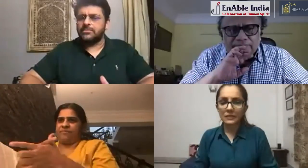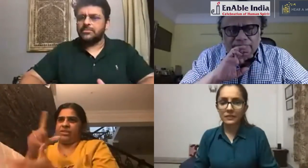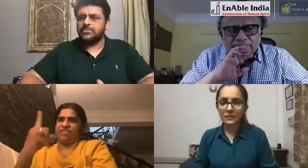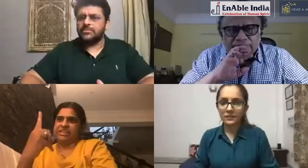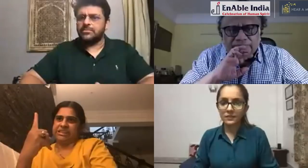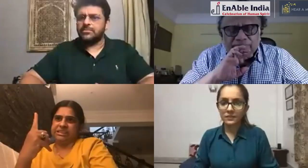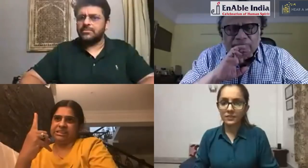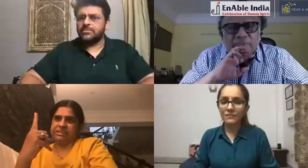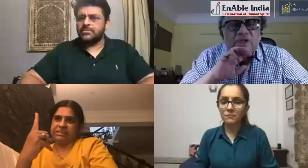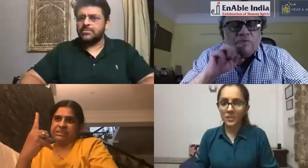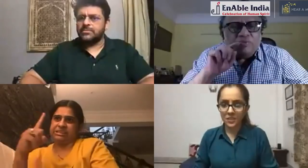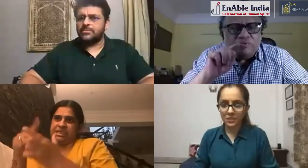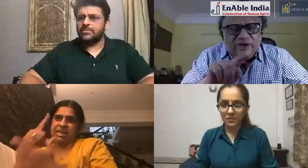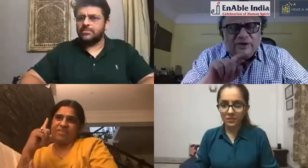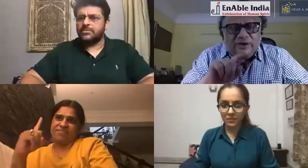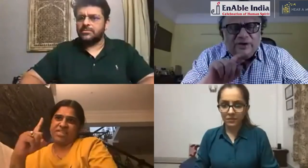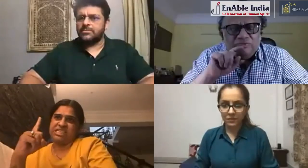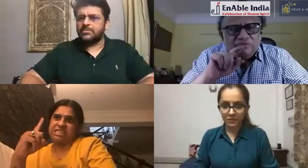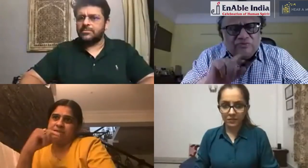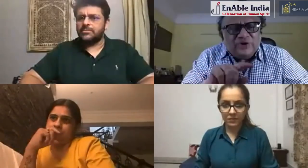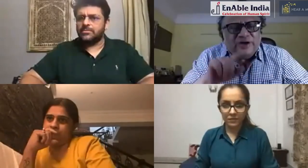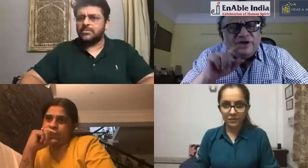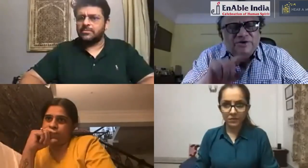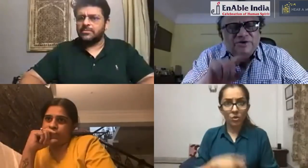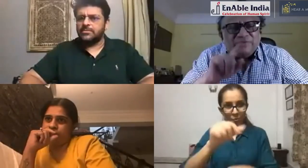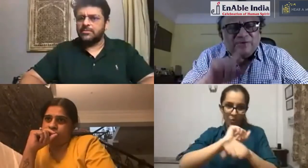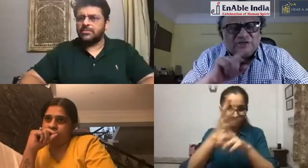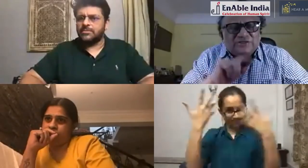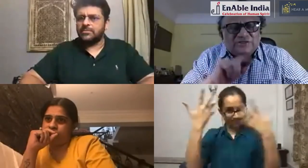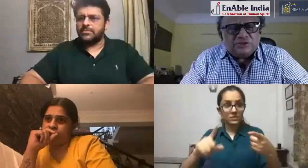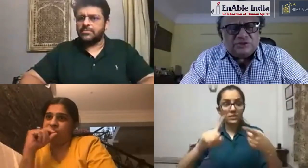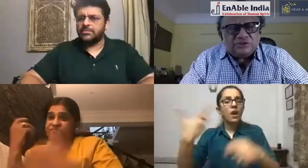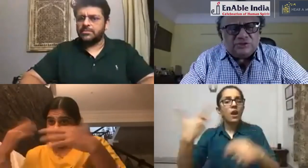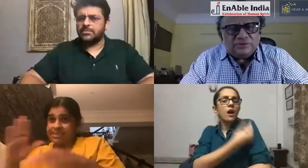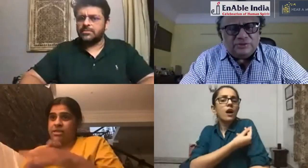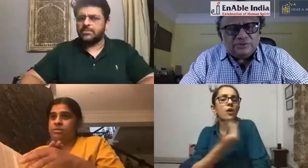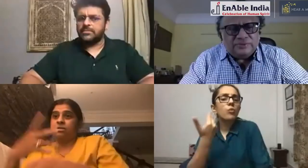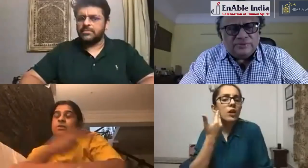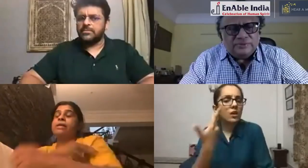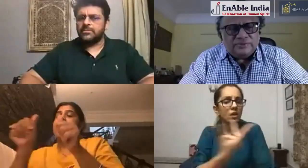January 1st. When did you have the first dose?